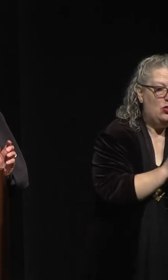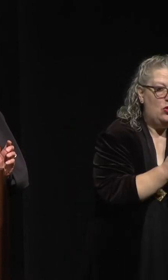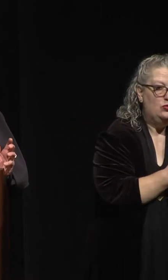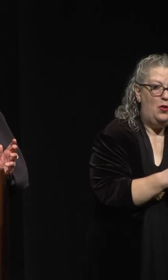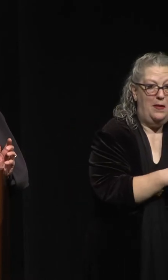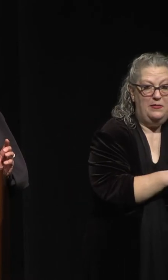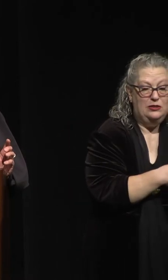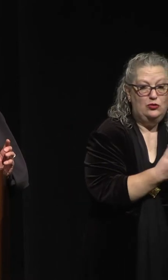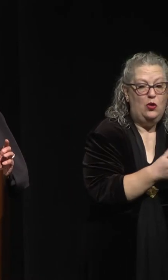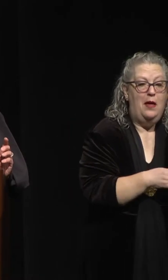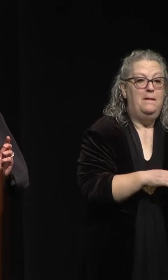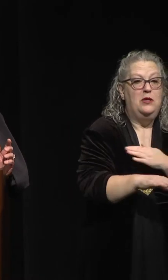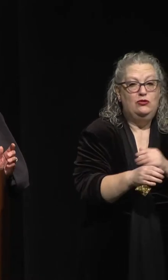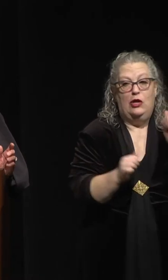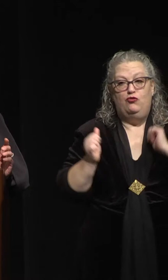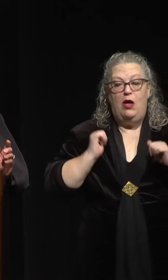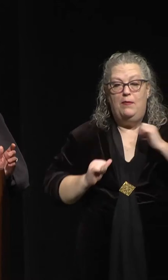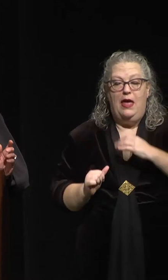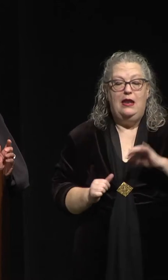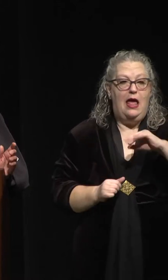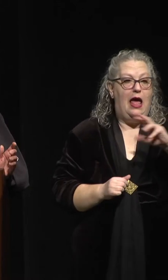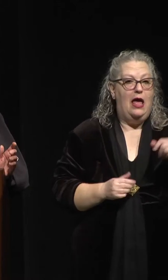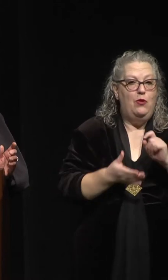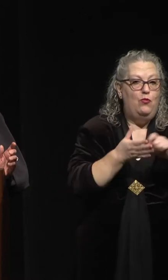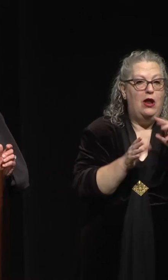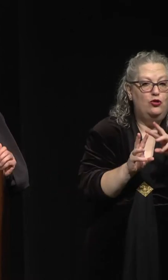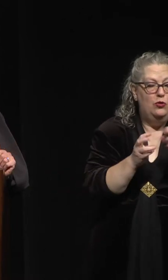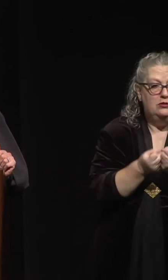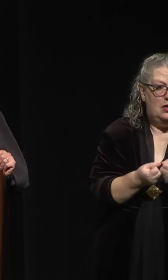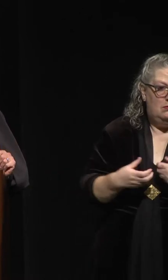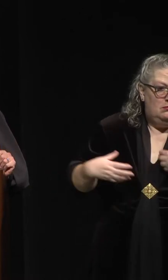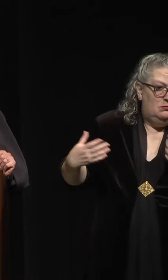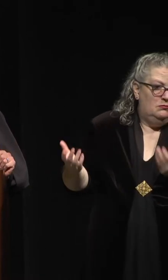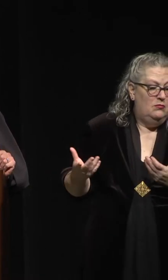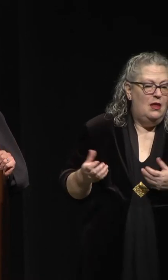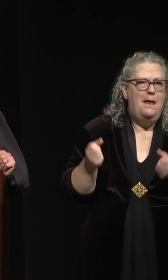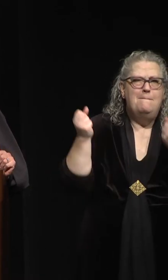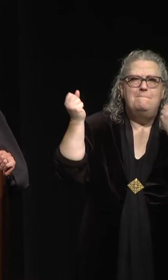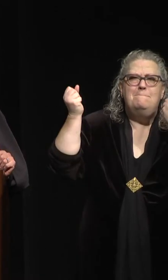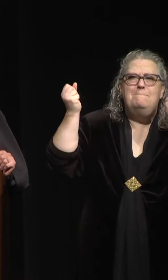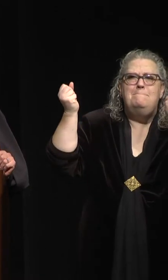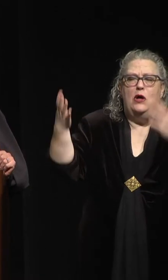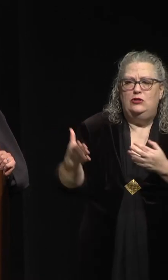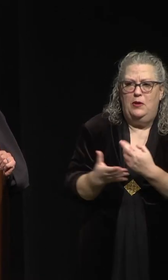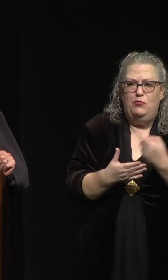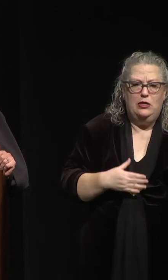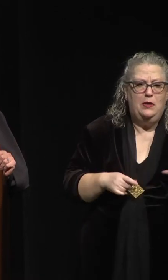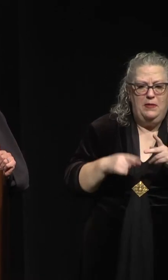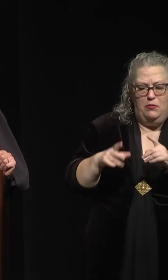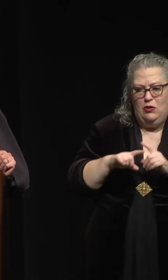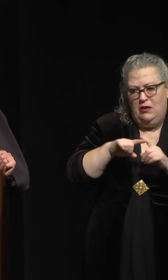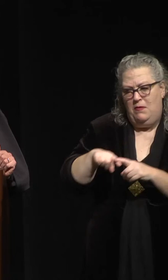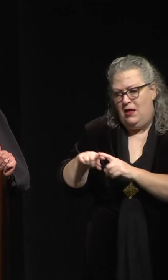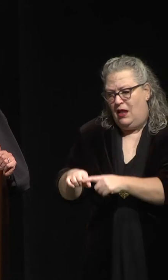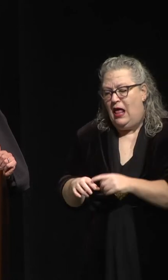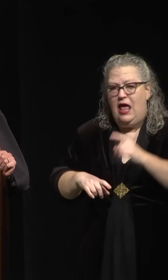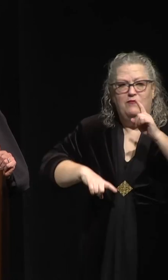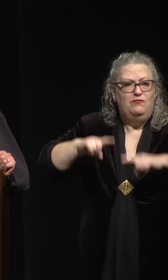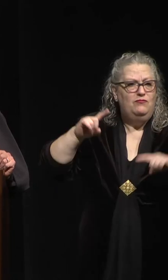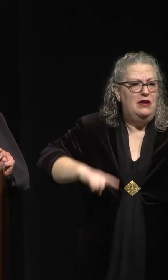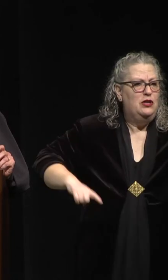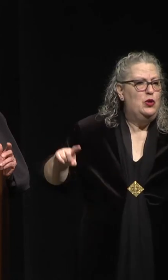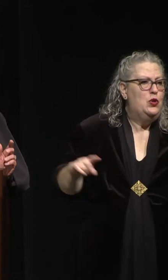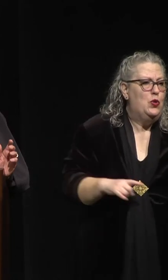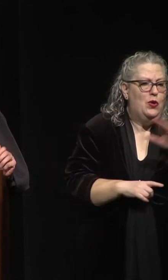business school, music drama, and the Iowa Writers Workshop. Multiple resources and people to help diversify your